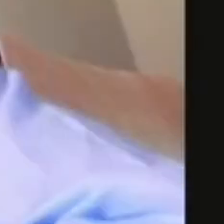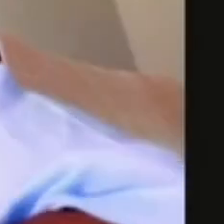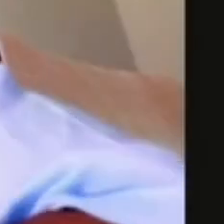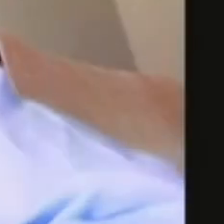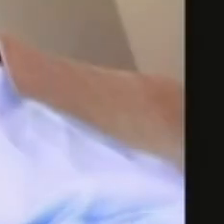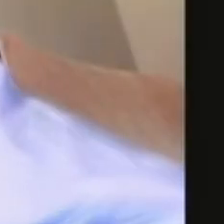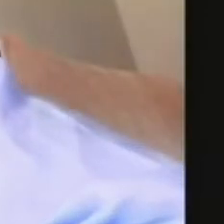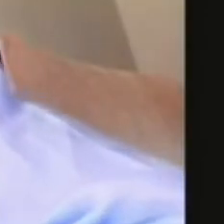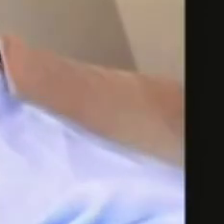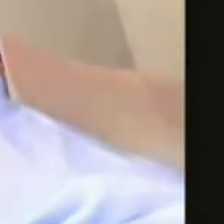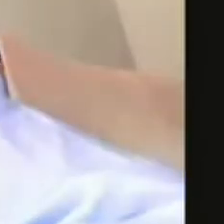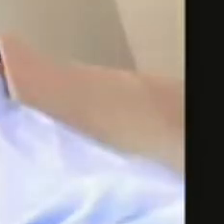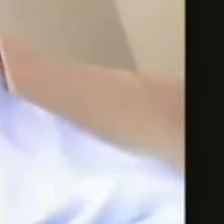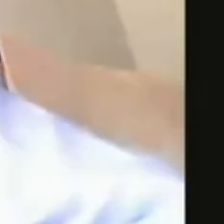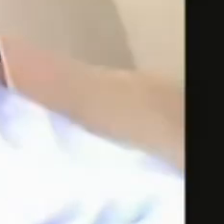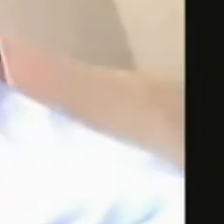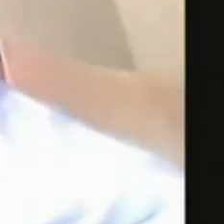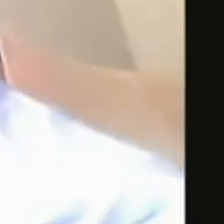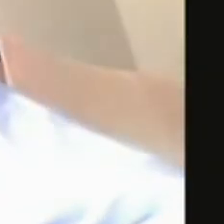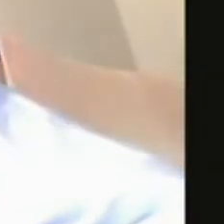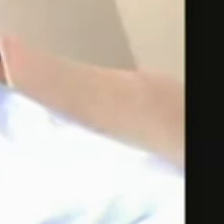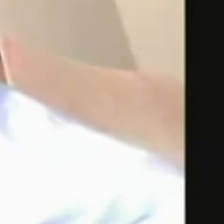Thank you, Chair.